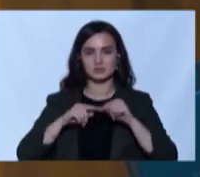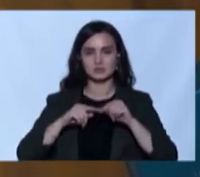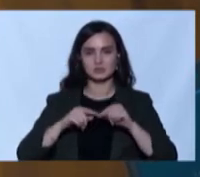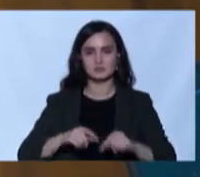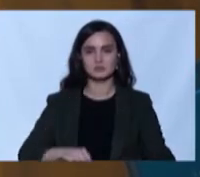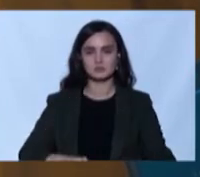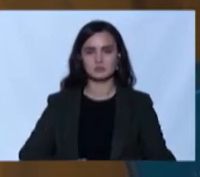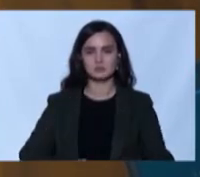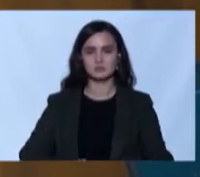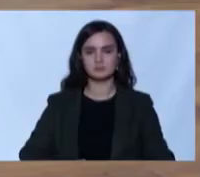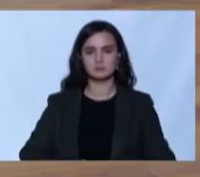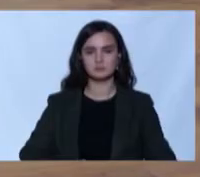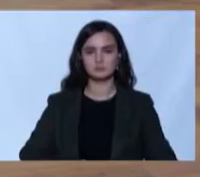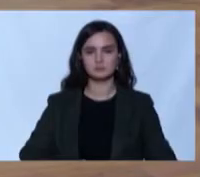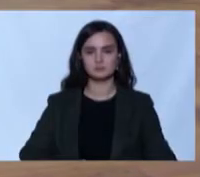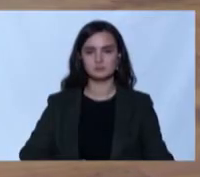as